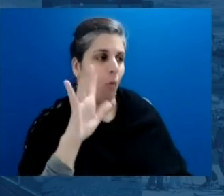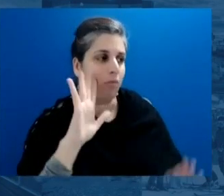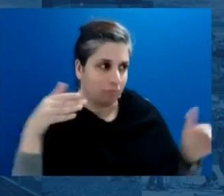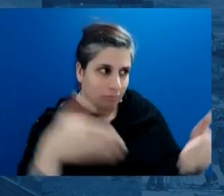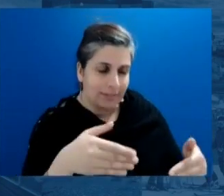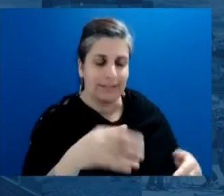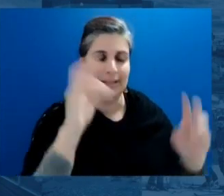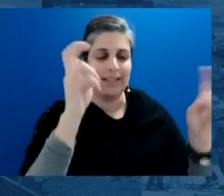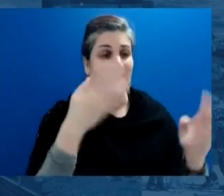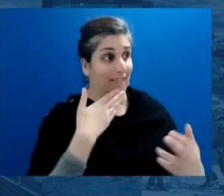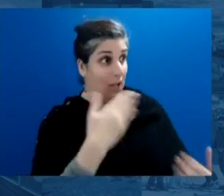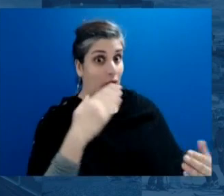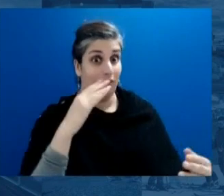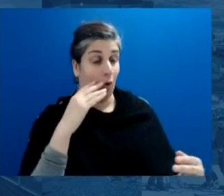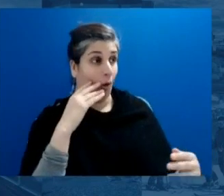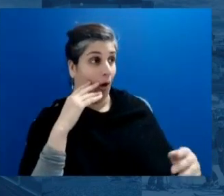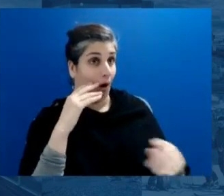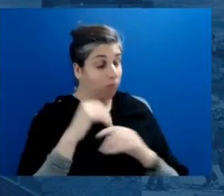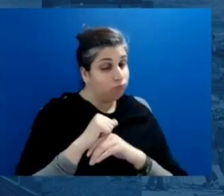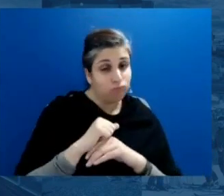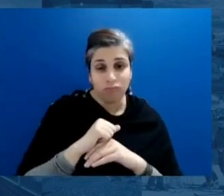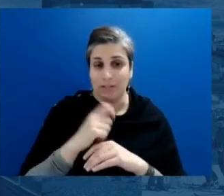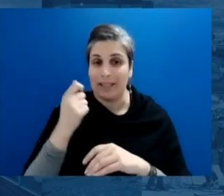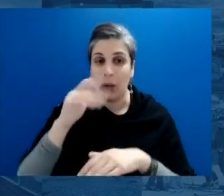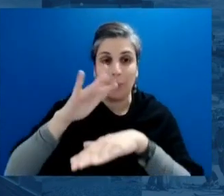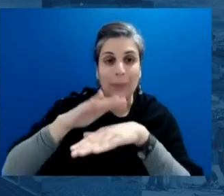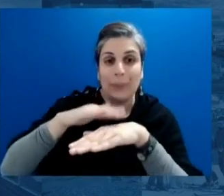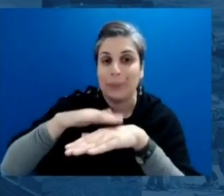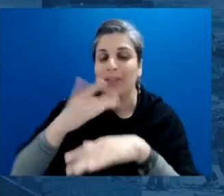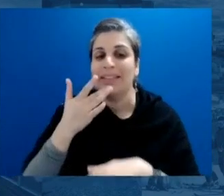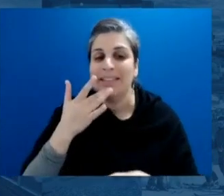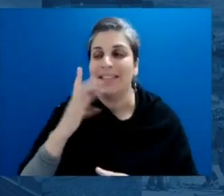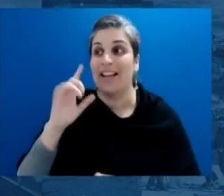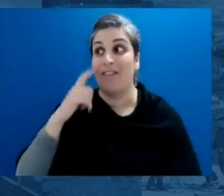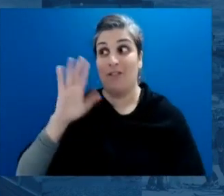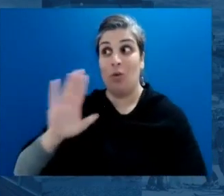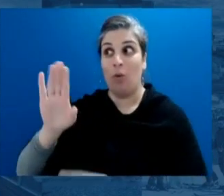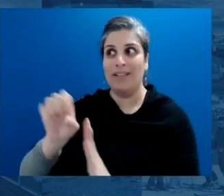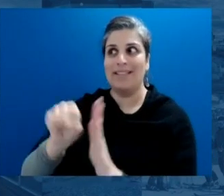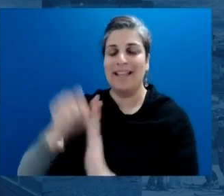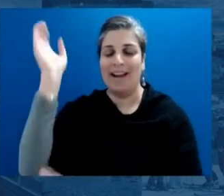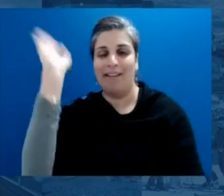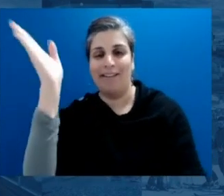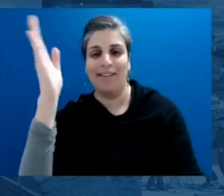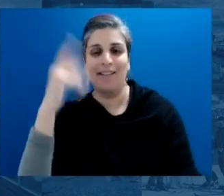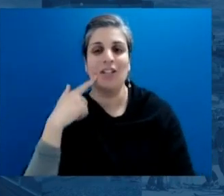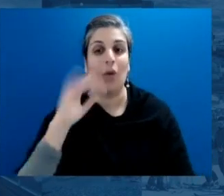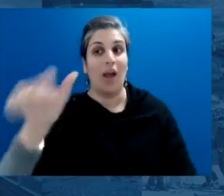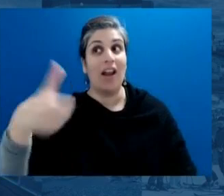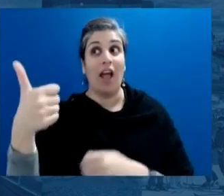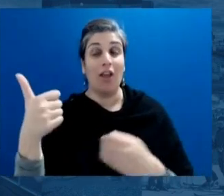2024 State of the Union. And so stay tuned. There's more to come. So let's give another round of applause to our governor.